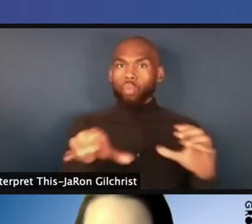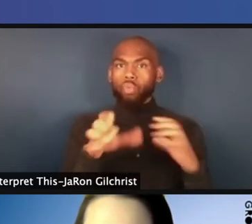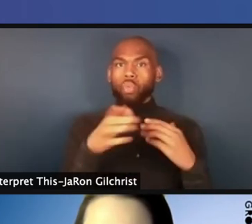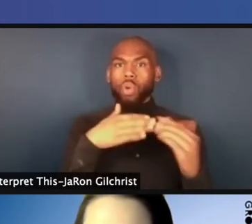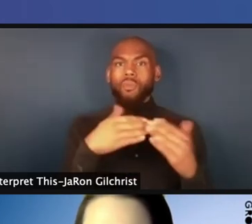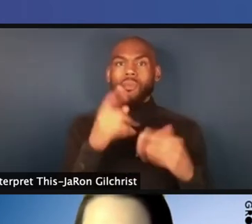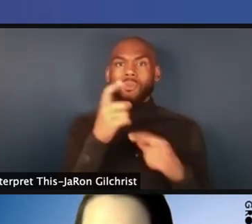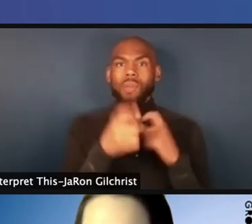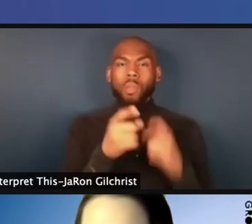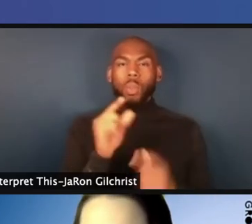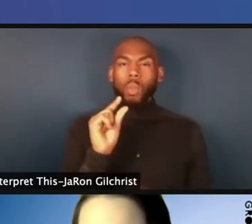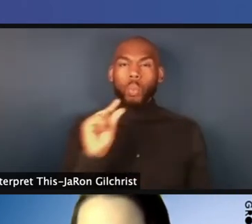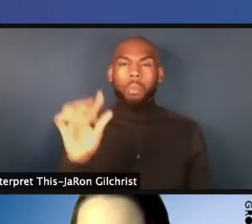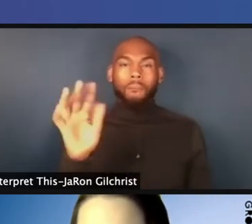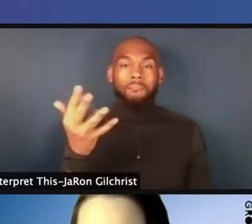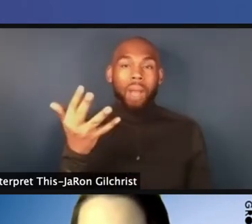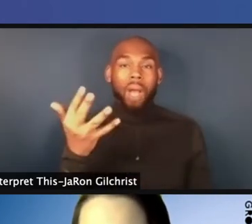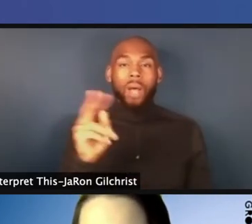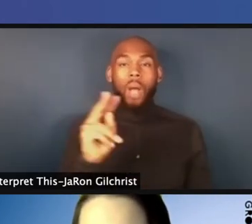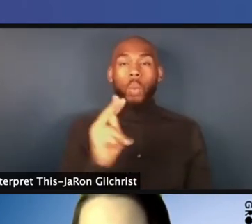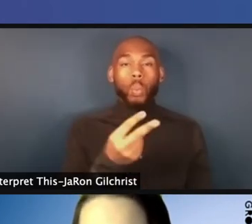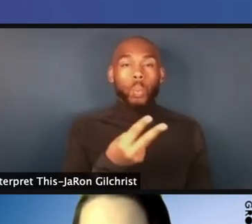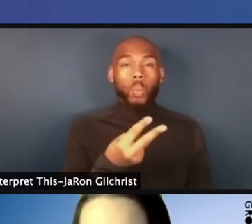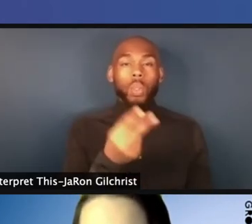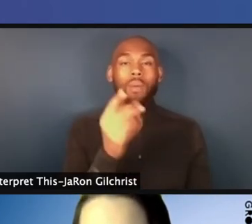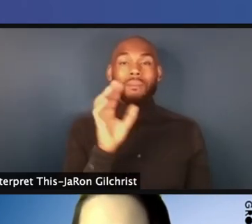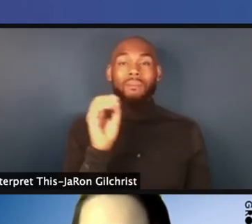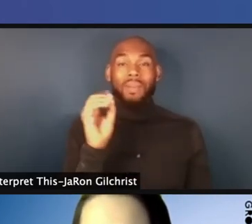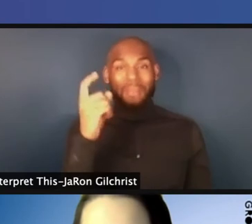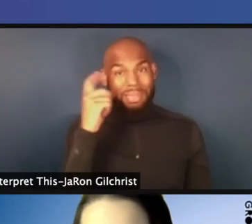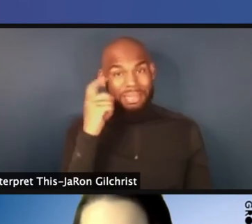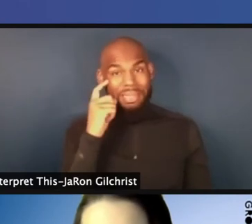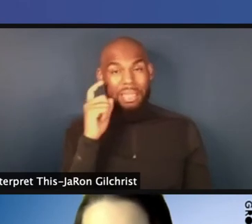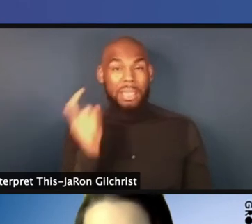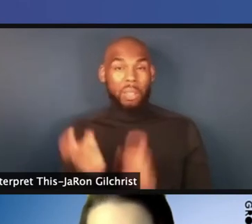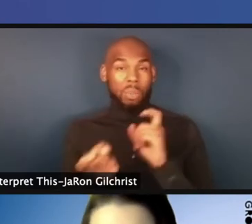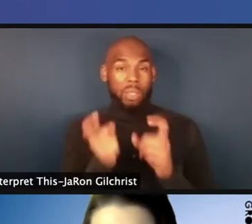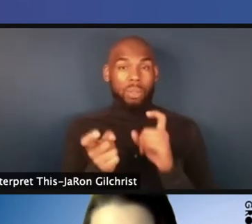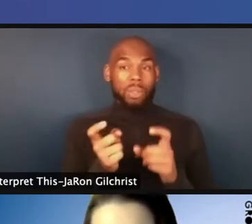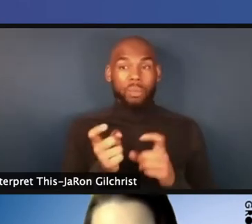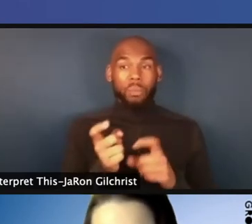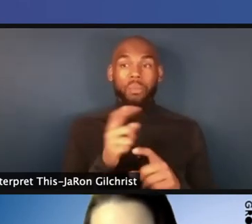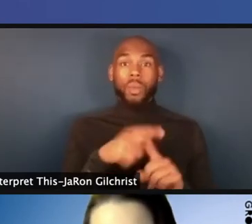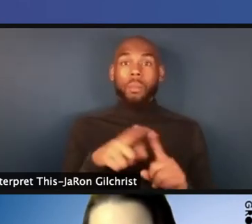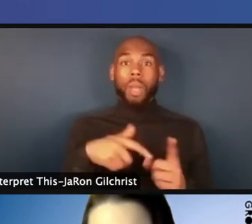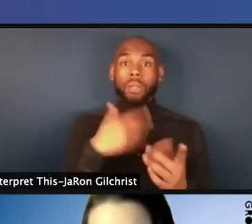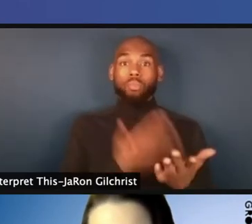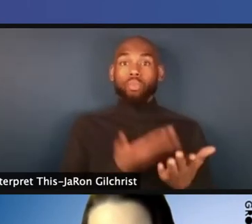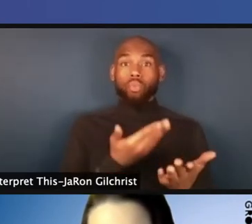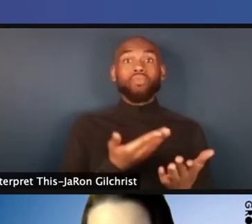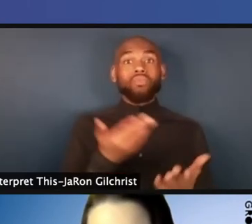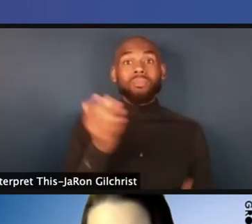small amounts of $5, $2, 50 cents, etc., it's been proven